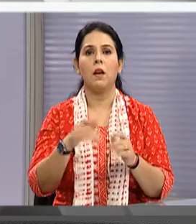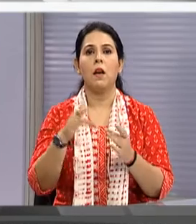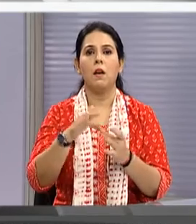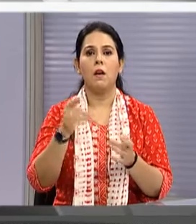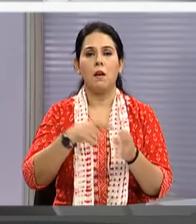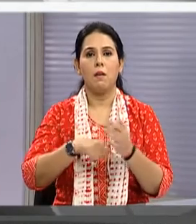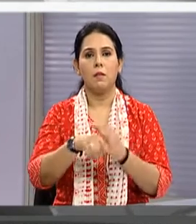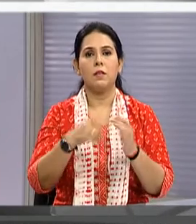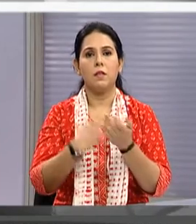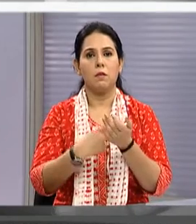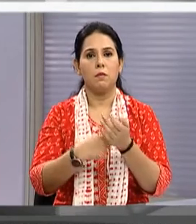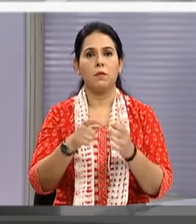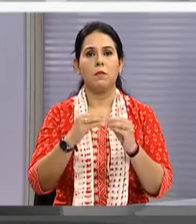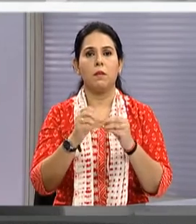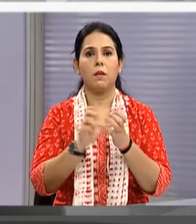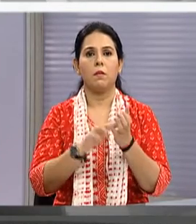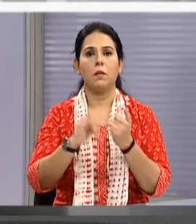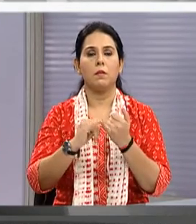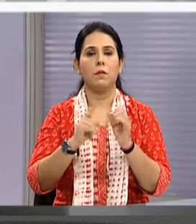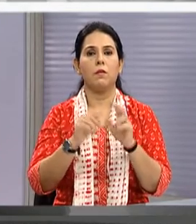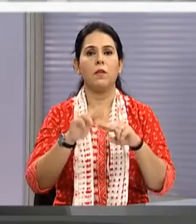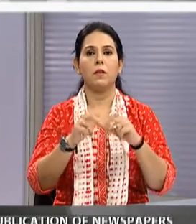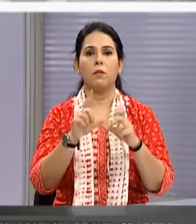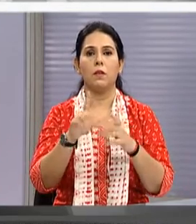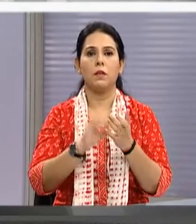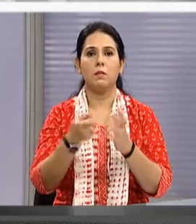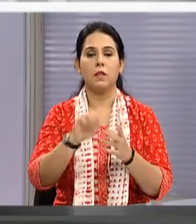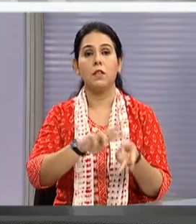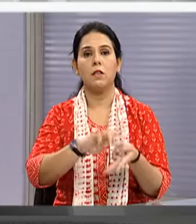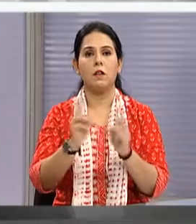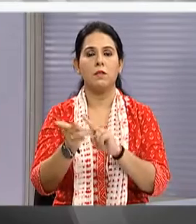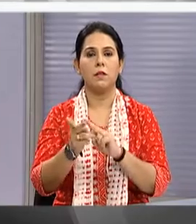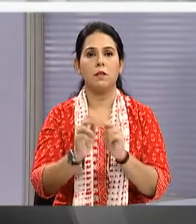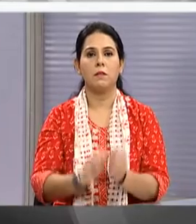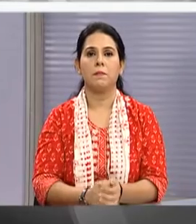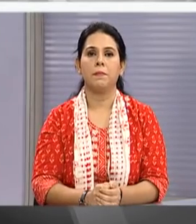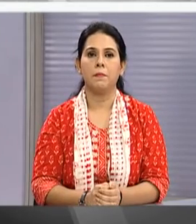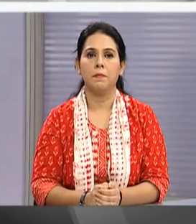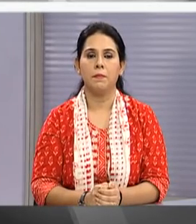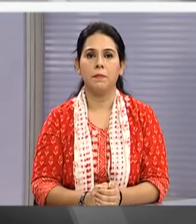newspapers. Amidst these reports, Budgam SSP Fayaz's loan has been transferred.